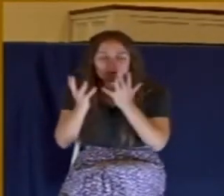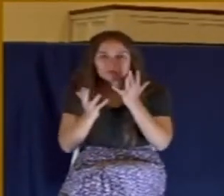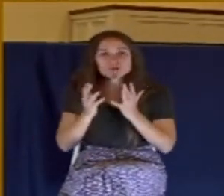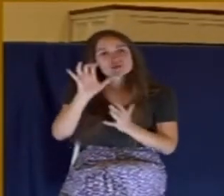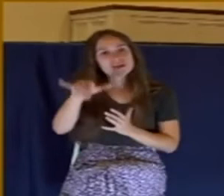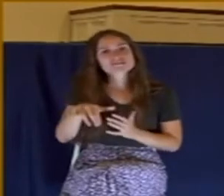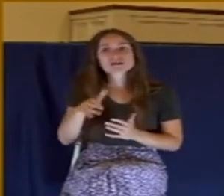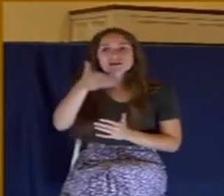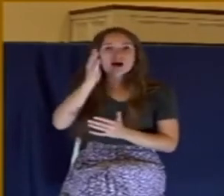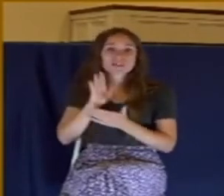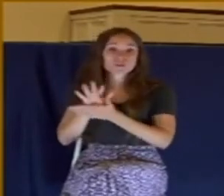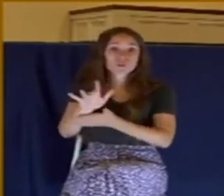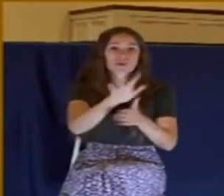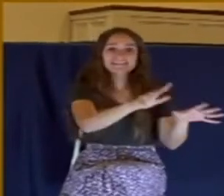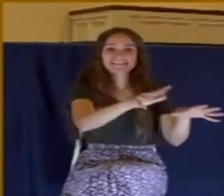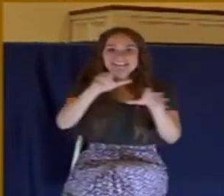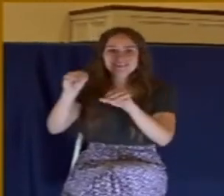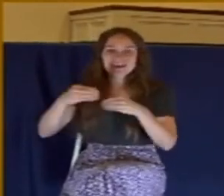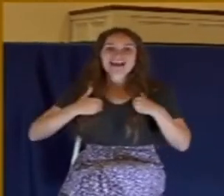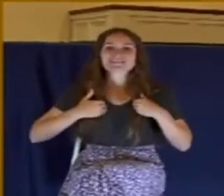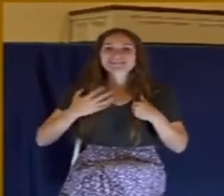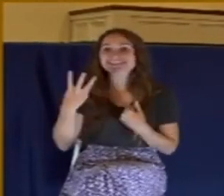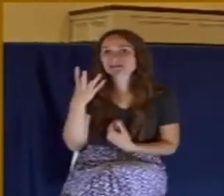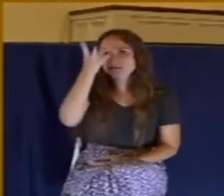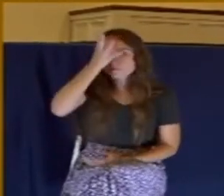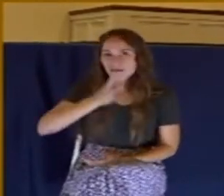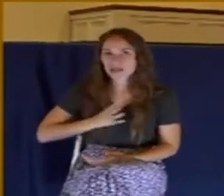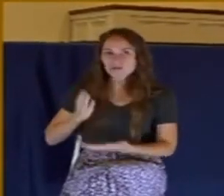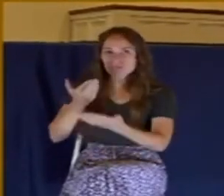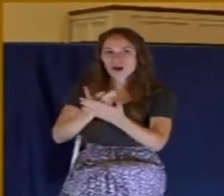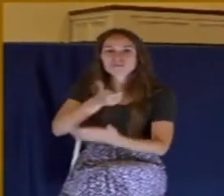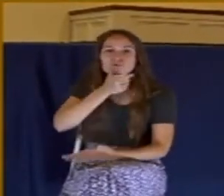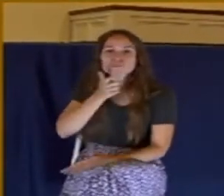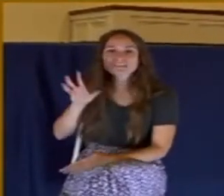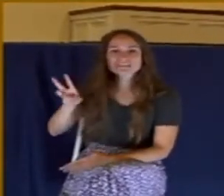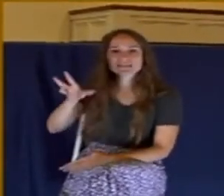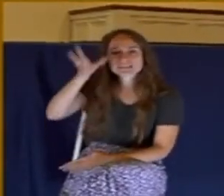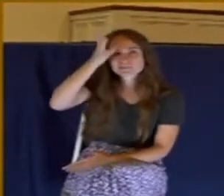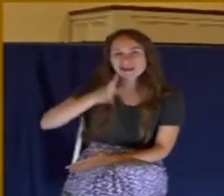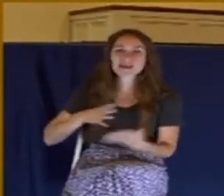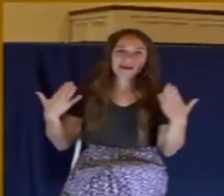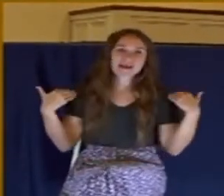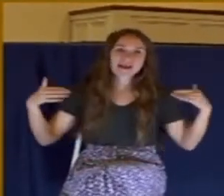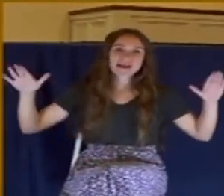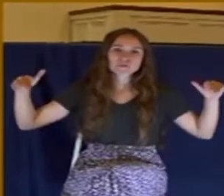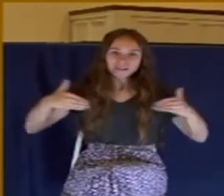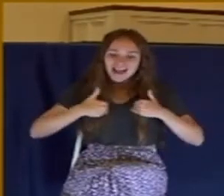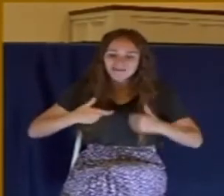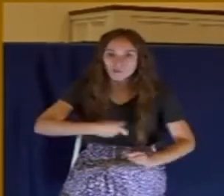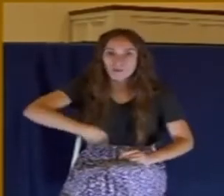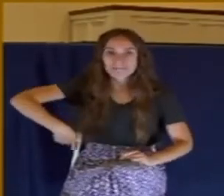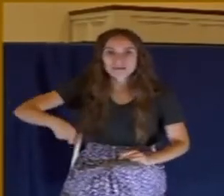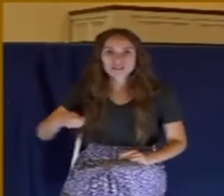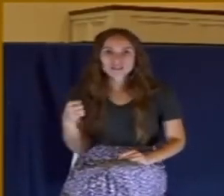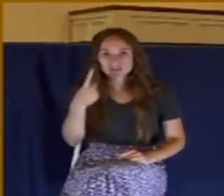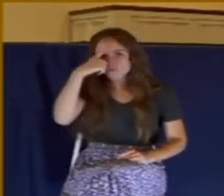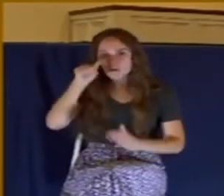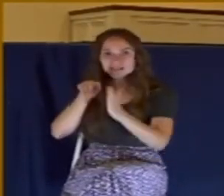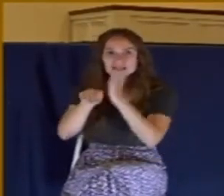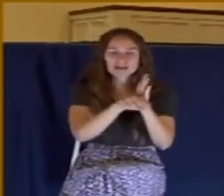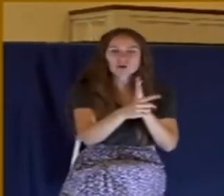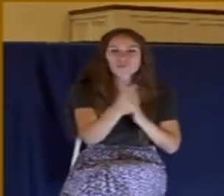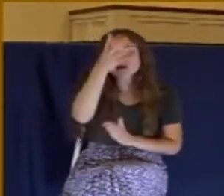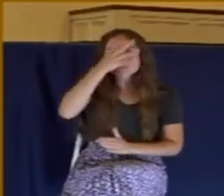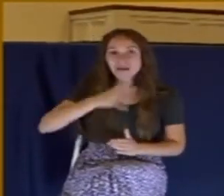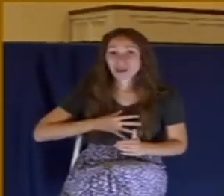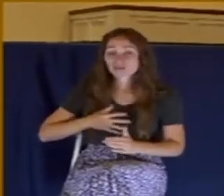clothed in white linen. These are angels. They have slaughter weapons in their hands. One has an inkhorn or an ink pen. God says to the one